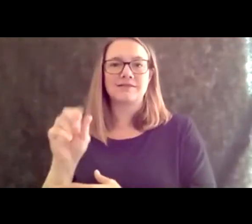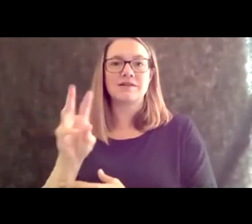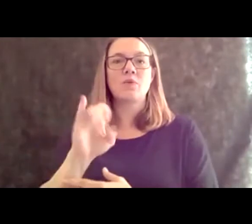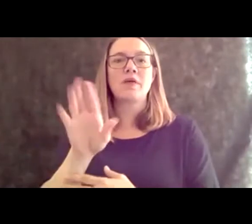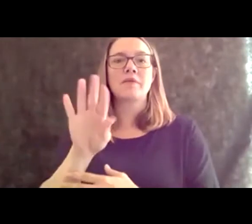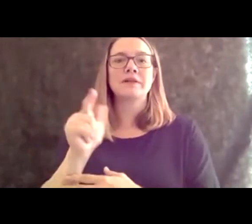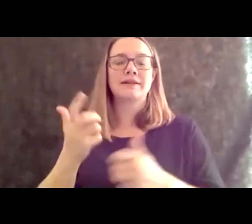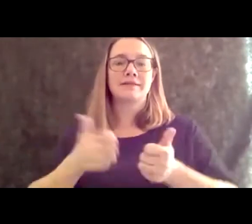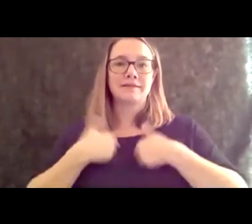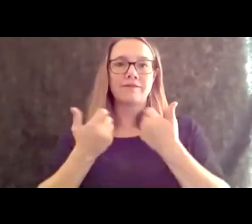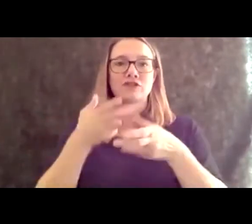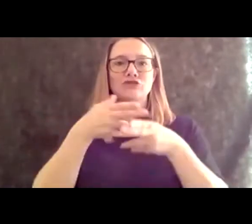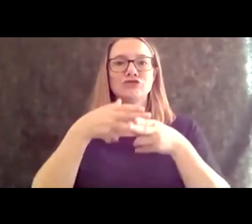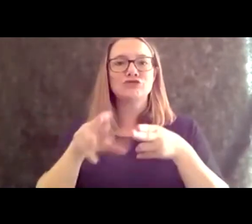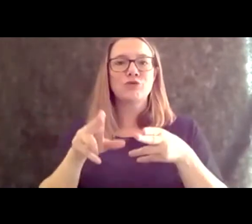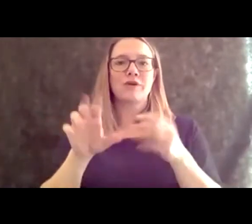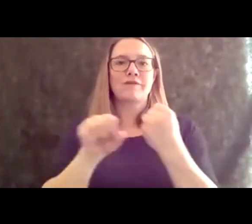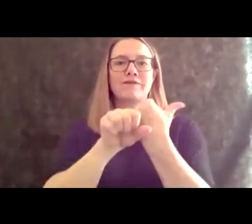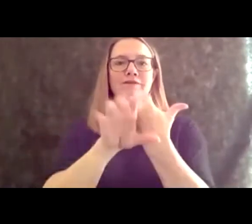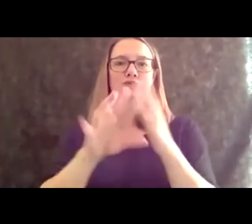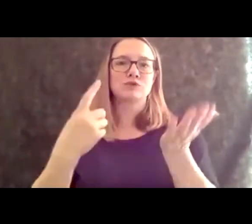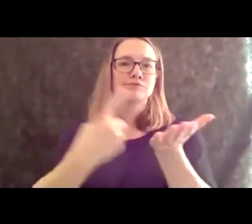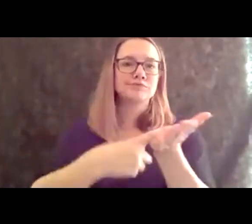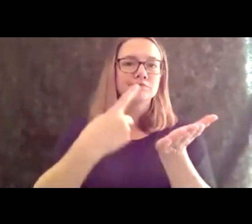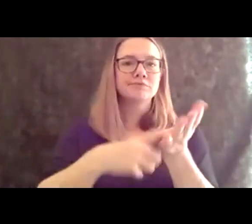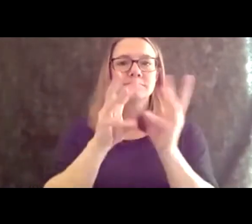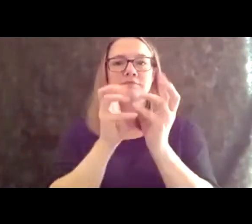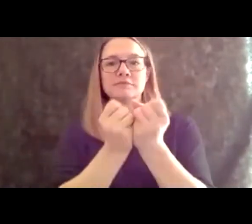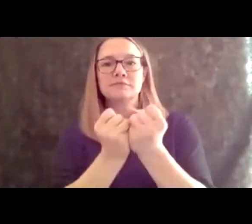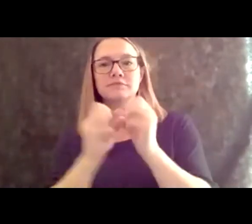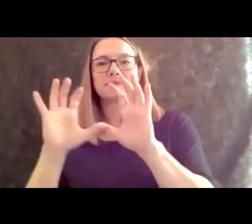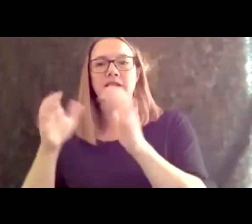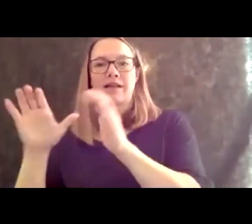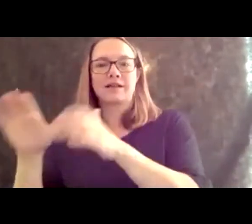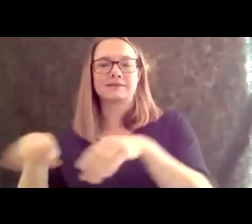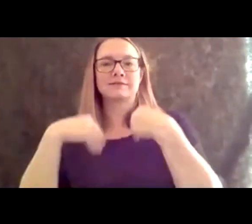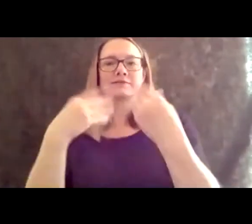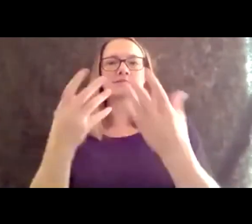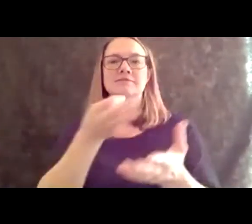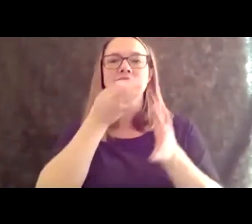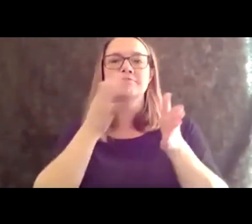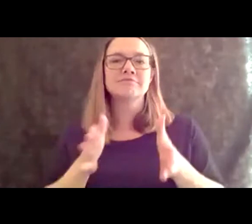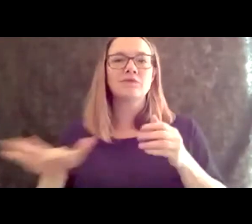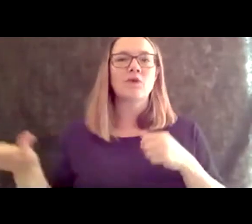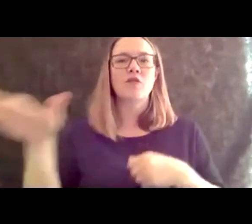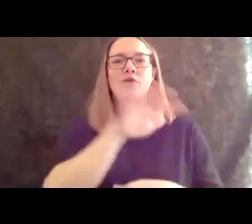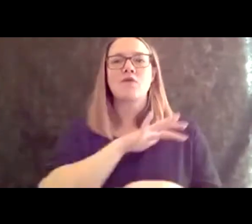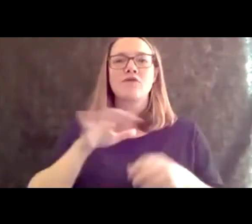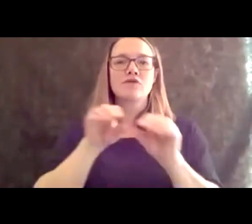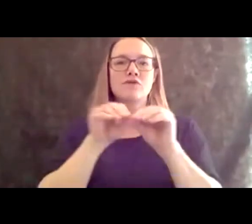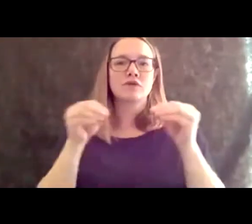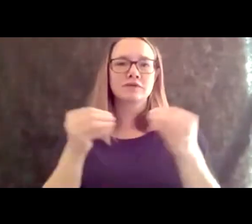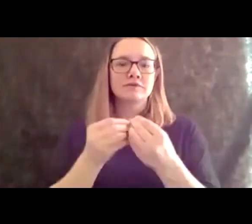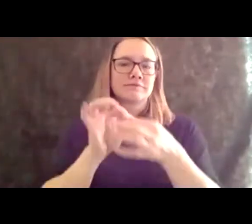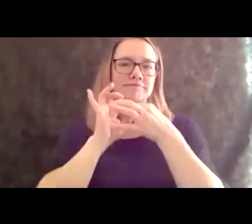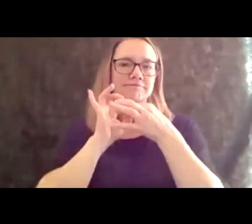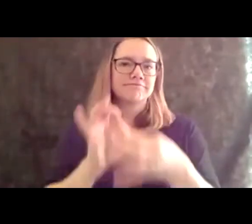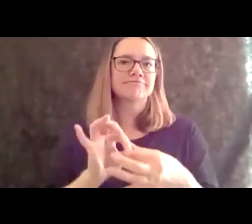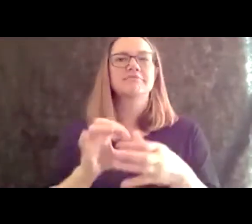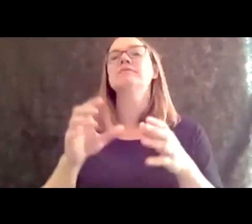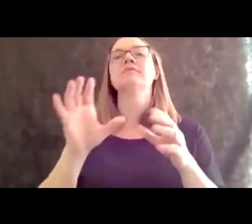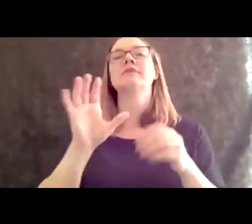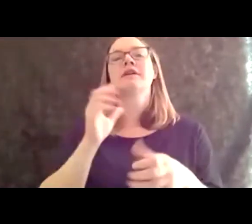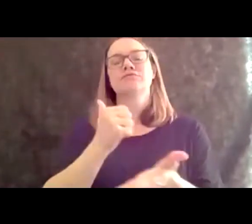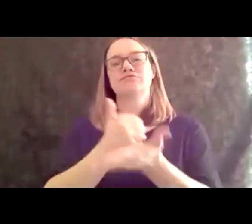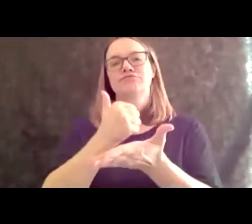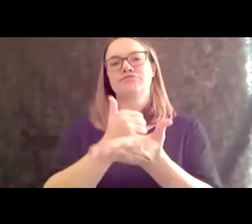series of short virtual talks, workshops, and classes given by our experts from across the organization on topics to help support your well-being and the well-being of